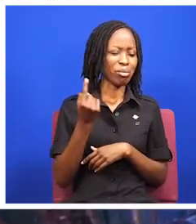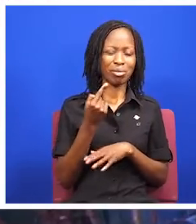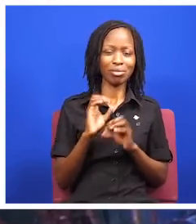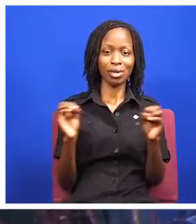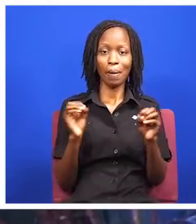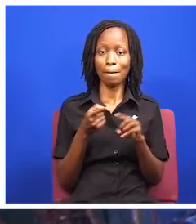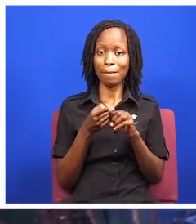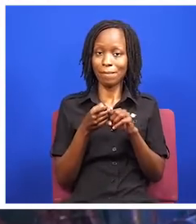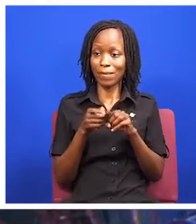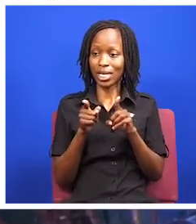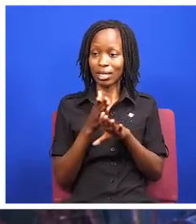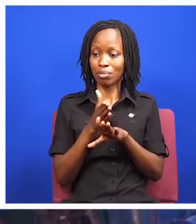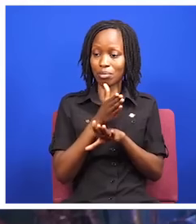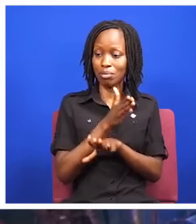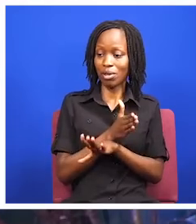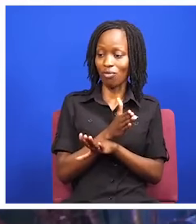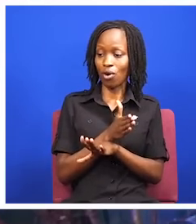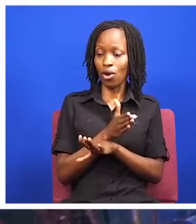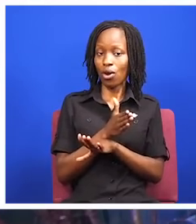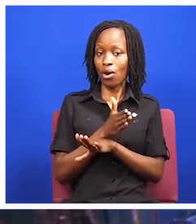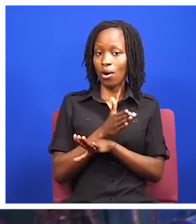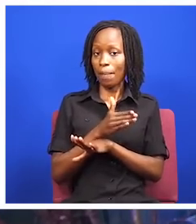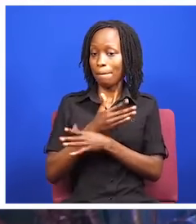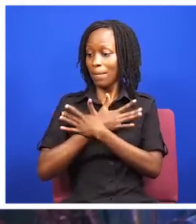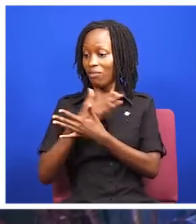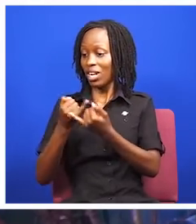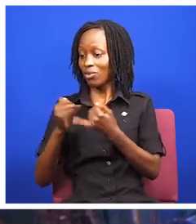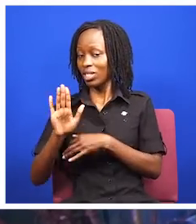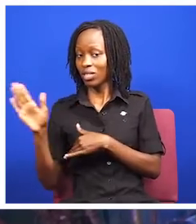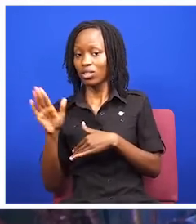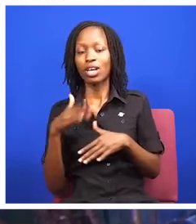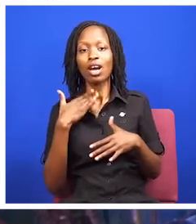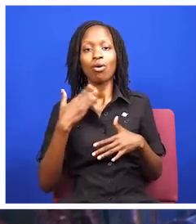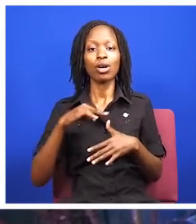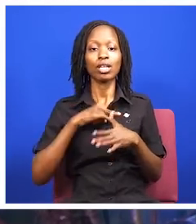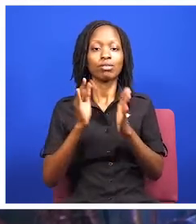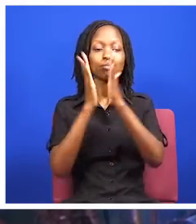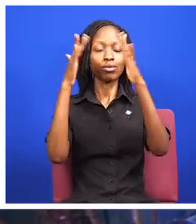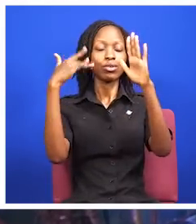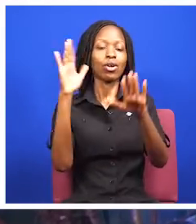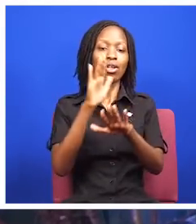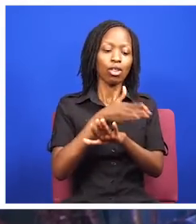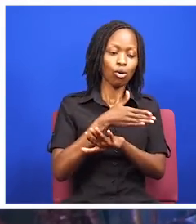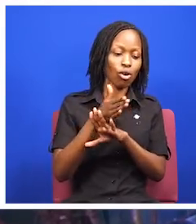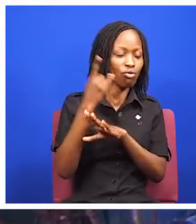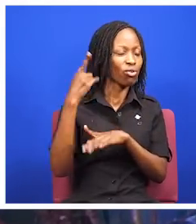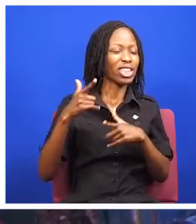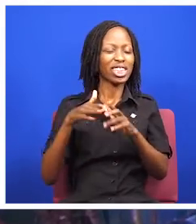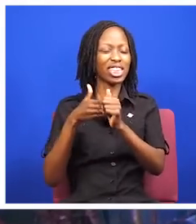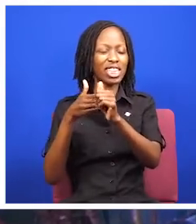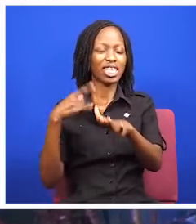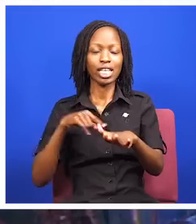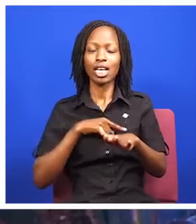But before my co-teachers introduce themselves, I would like us to appreciate the music team for leading us